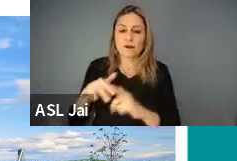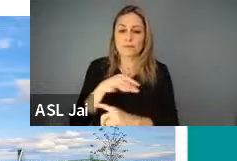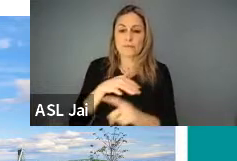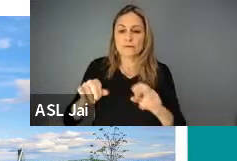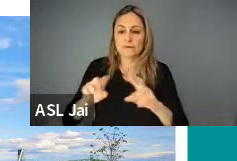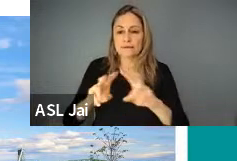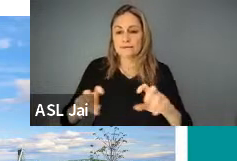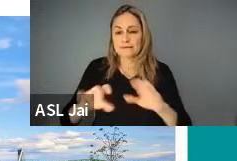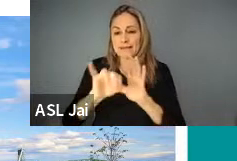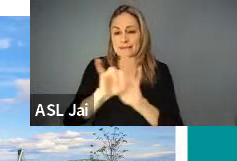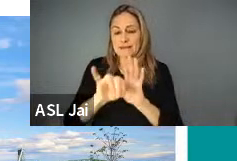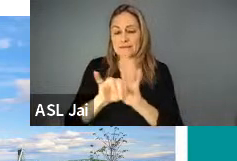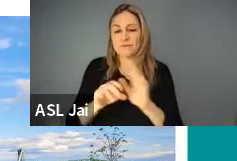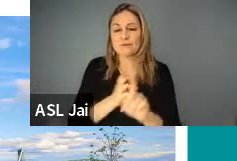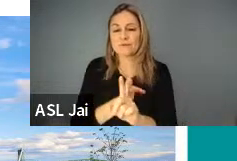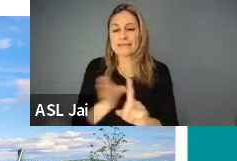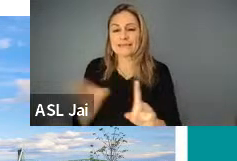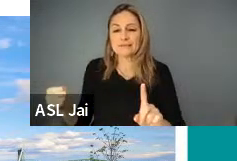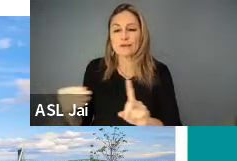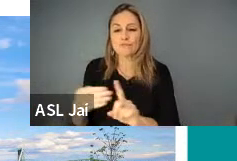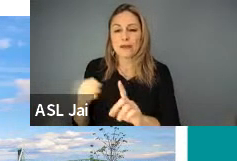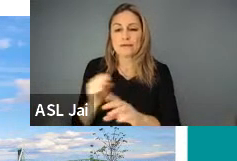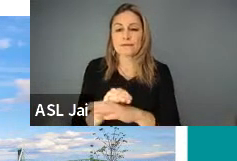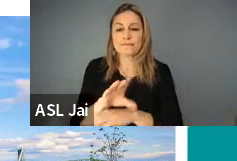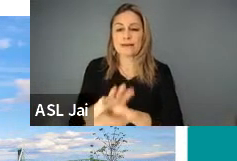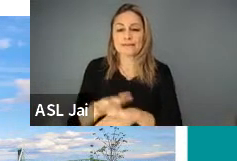identifying those indirect effects that could occur.